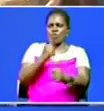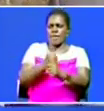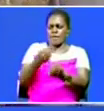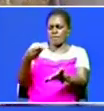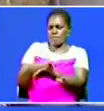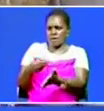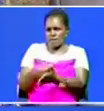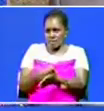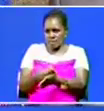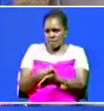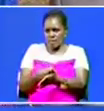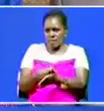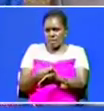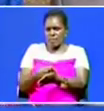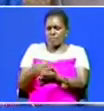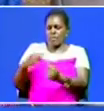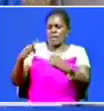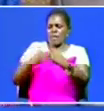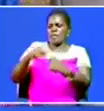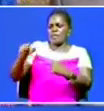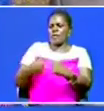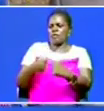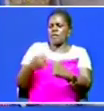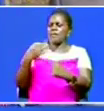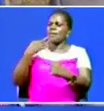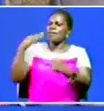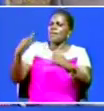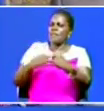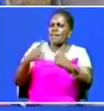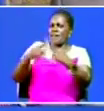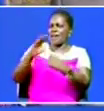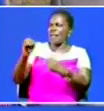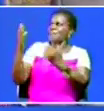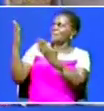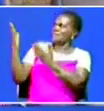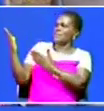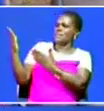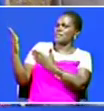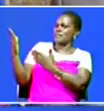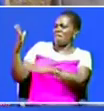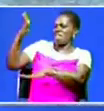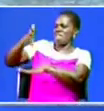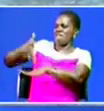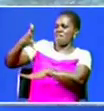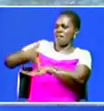money. 8,890 notes, euro, is this? It is believed to be